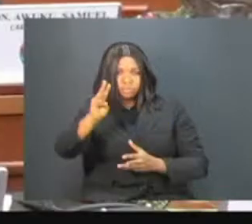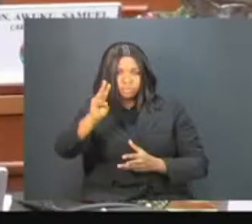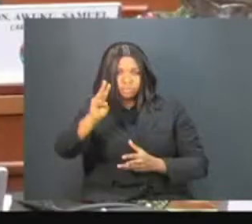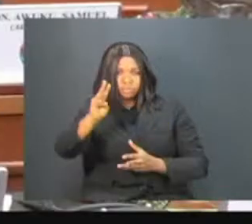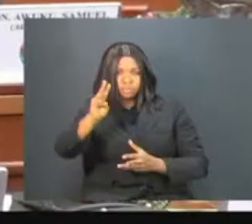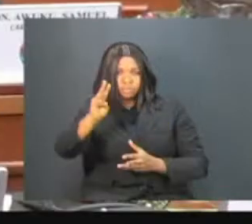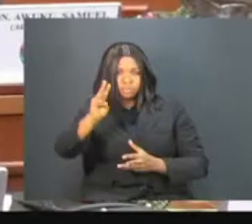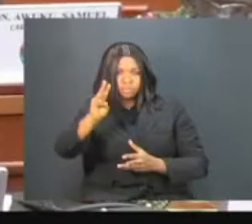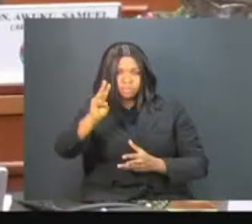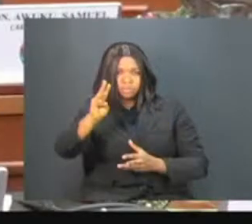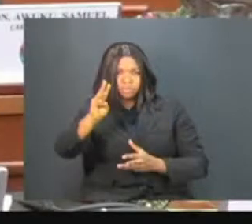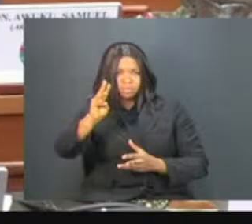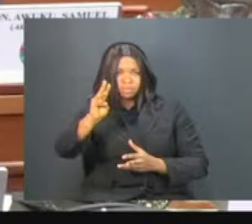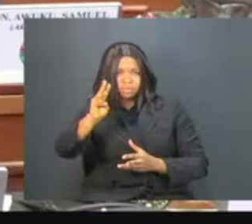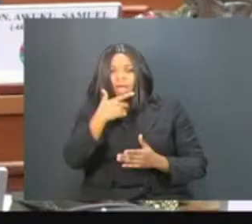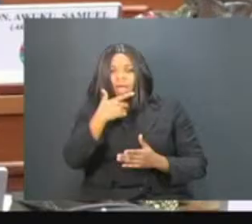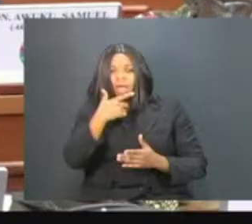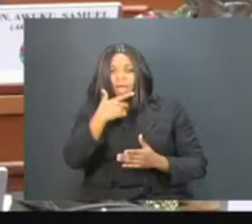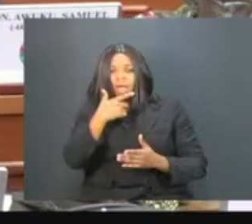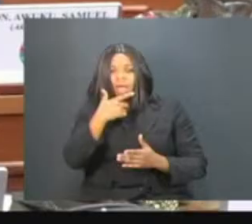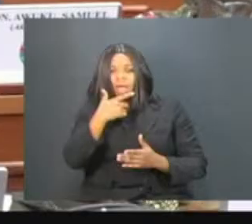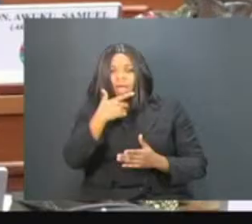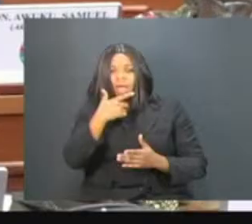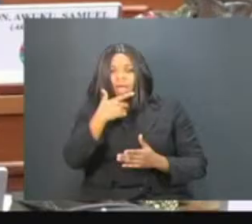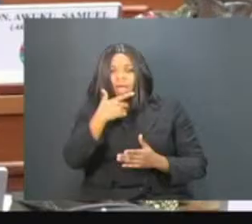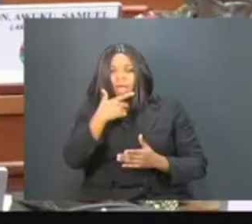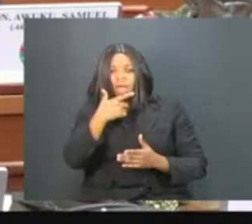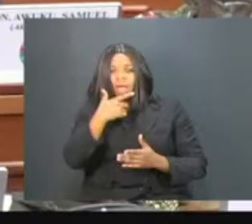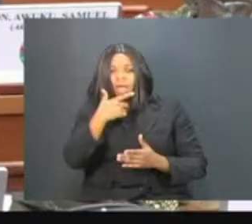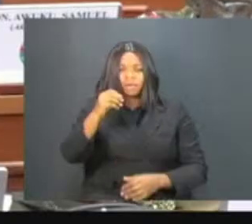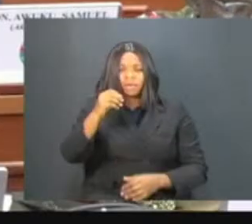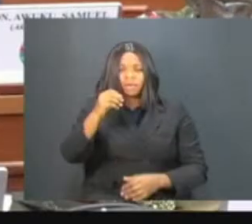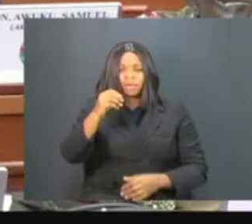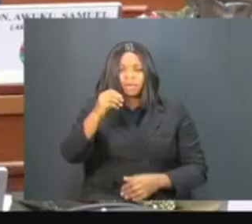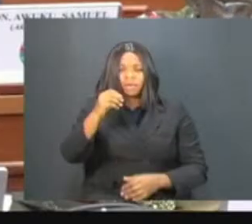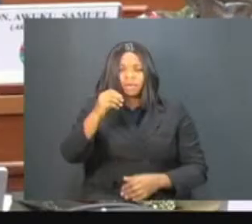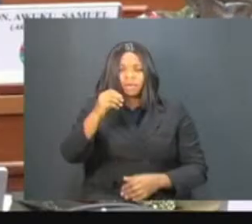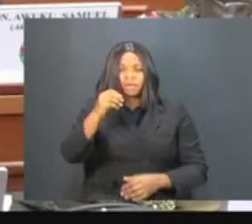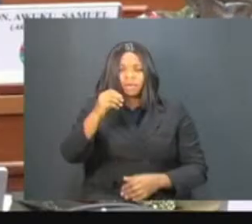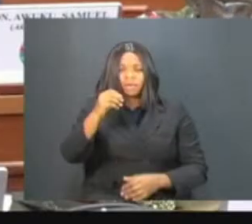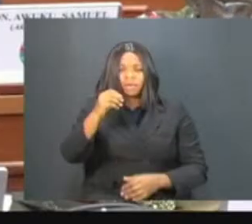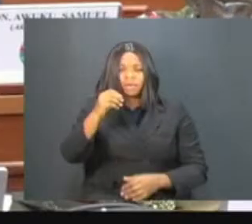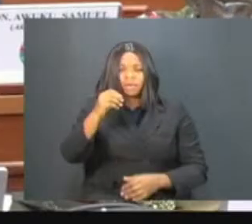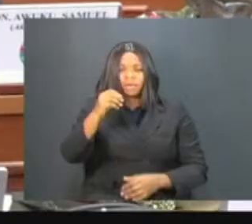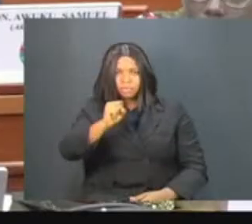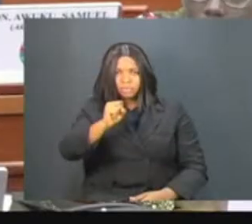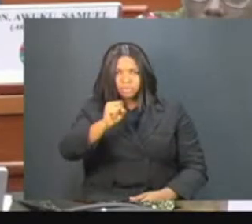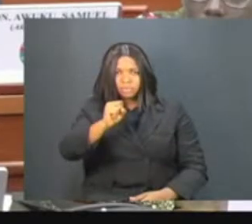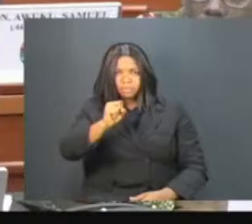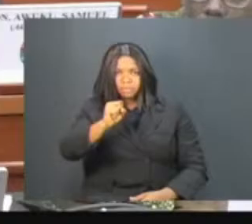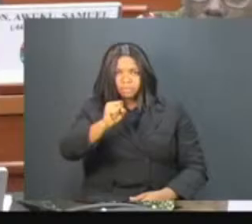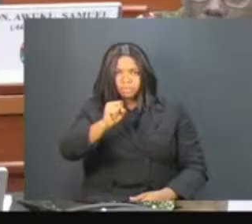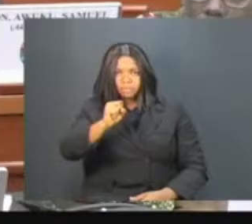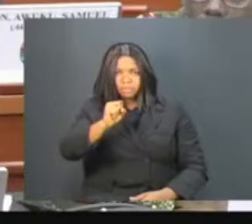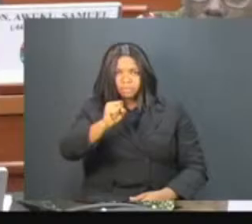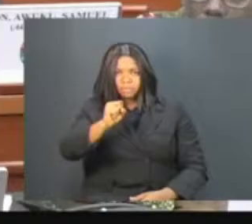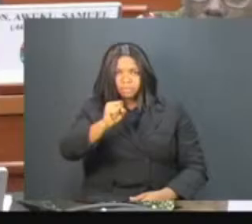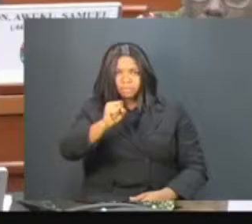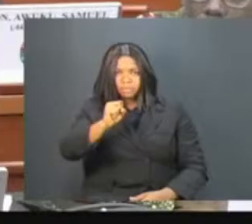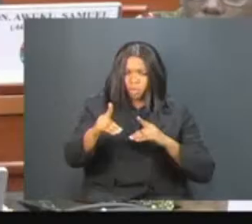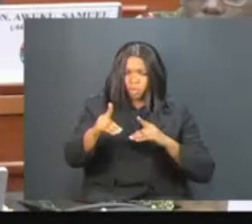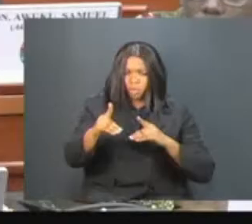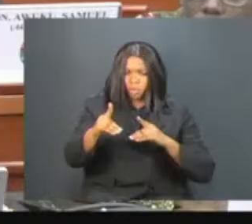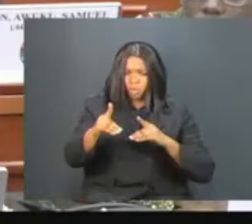September 2017, Free SHS had been launched, it was in full gear, and indeed, Free SHS was operational